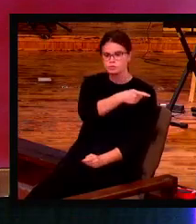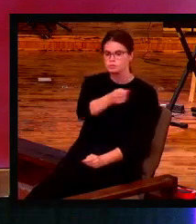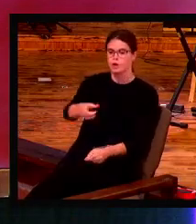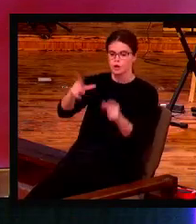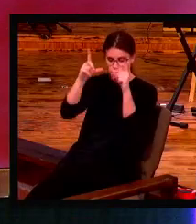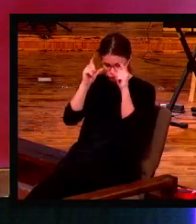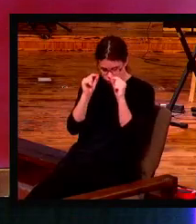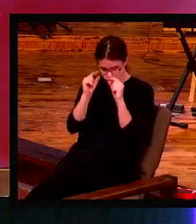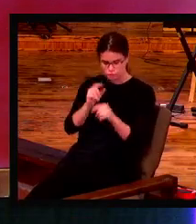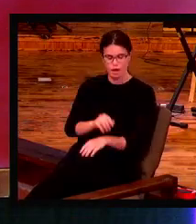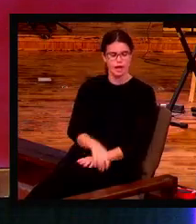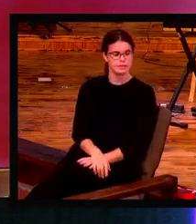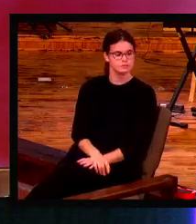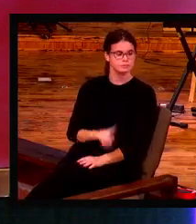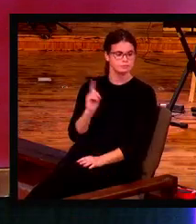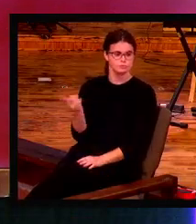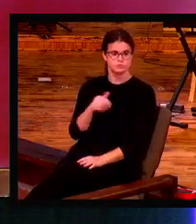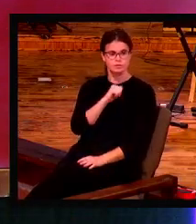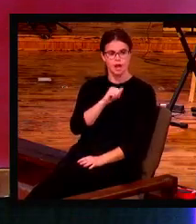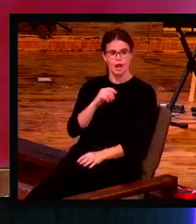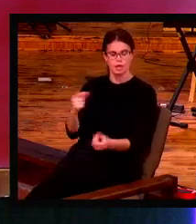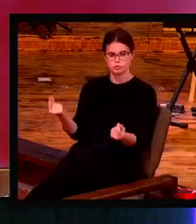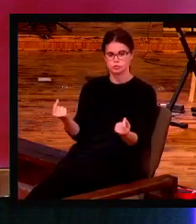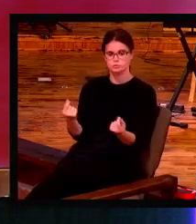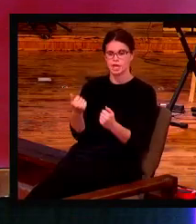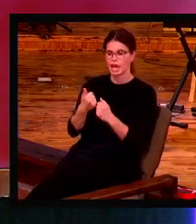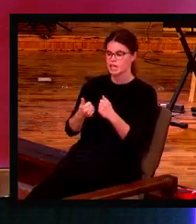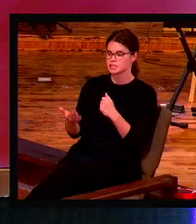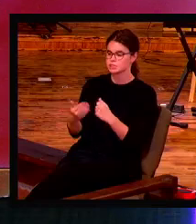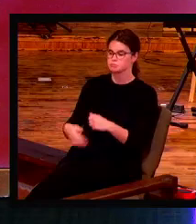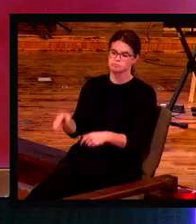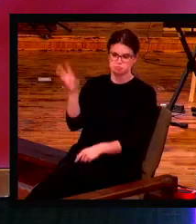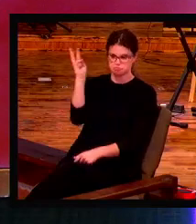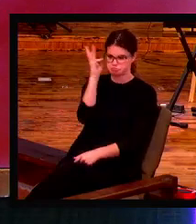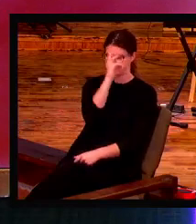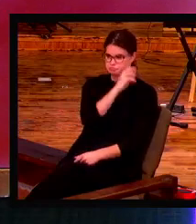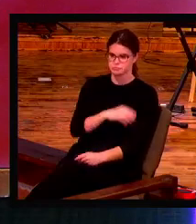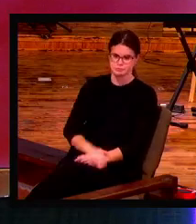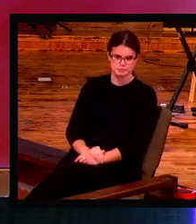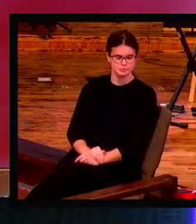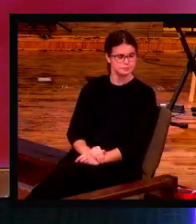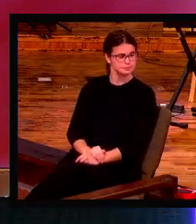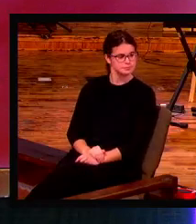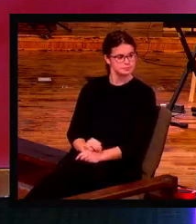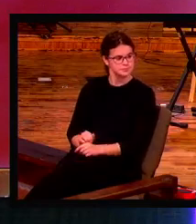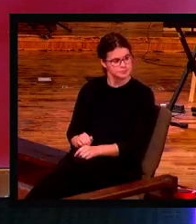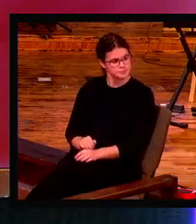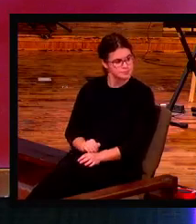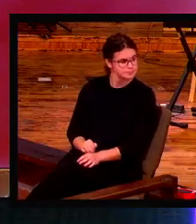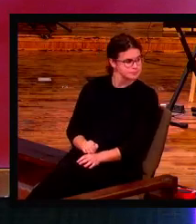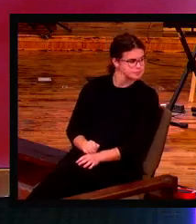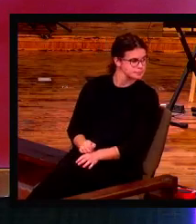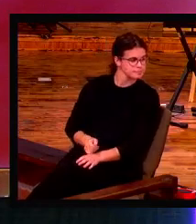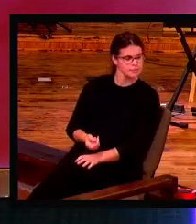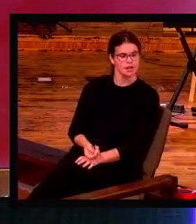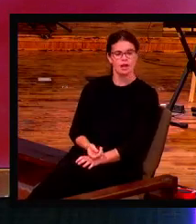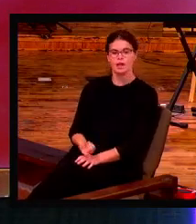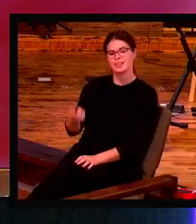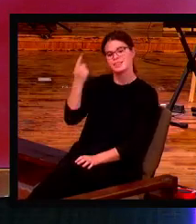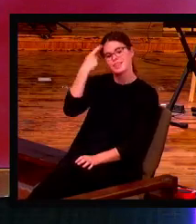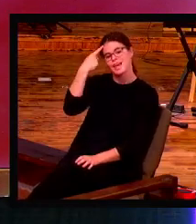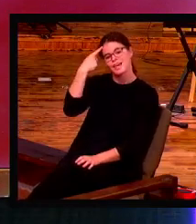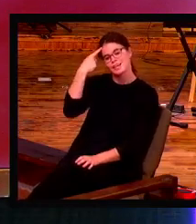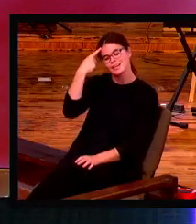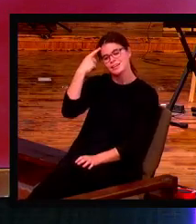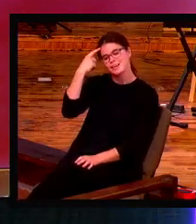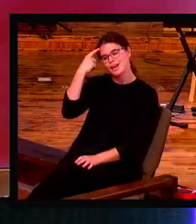Just take a moment. Just close your eyes. I just want you to eliminate the distractions just for a moment. And I want you to just think for a moment and